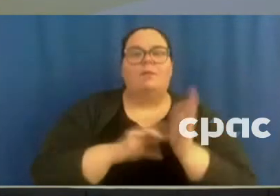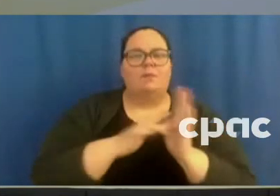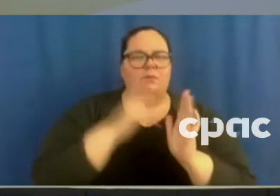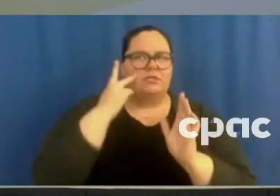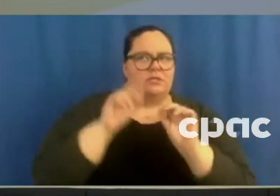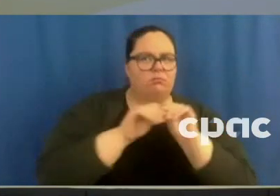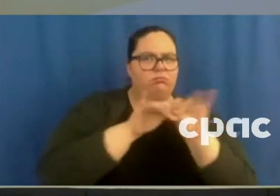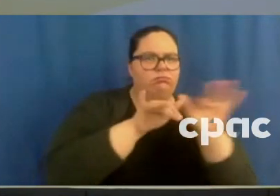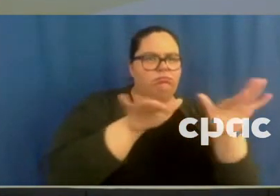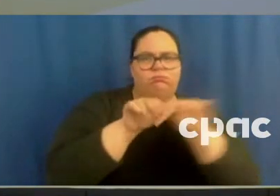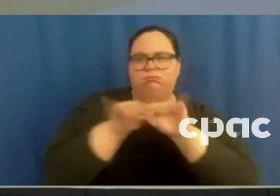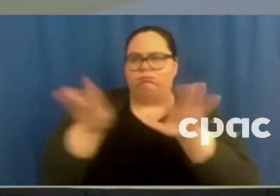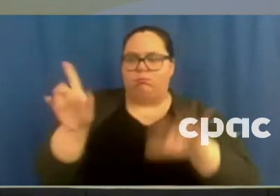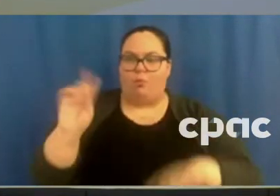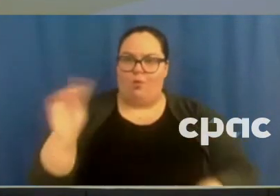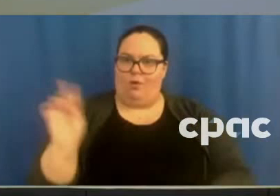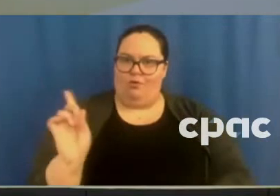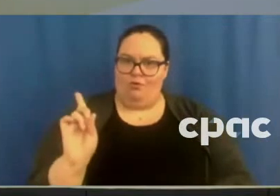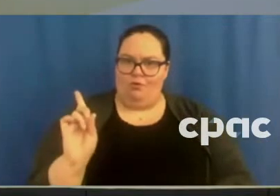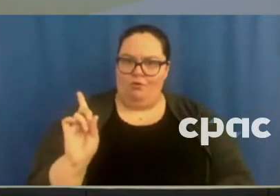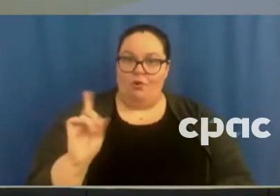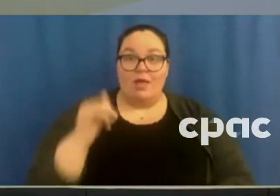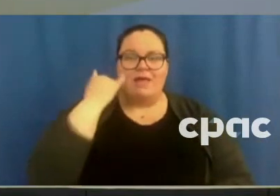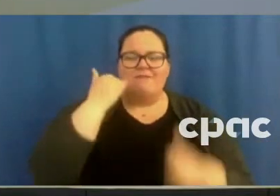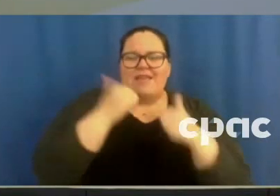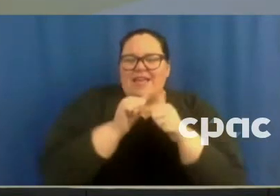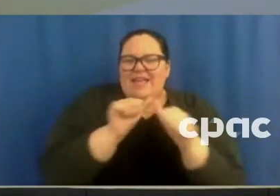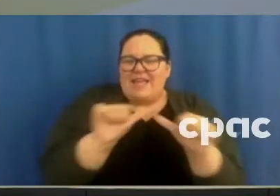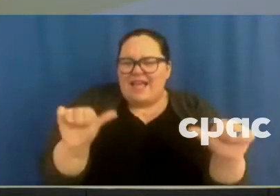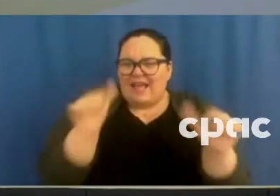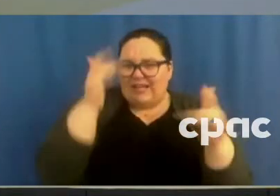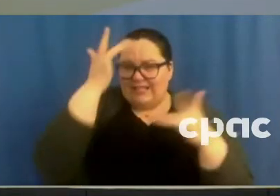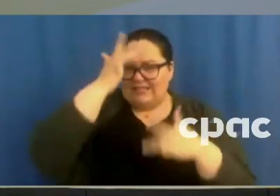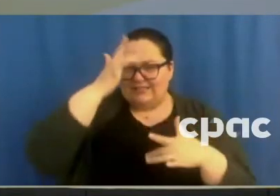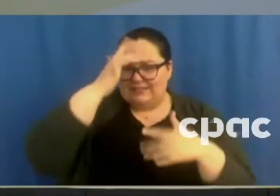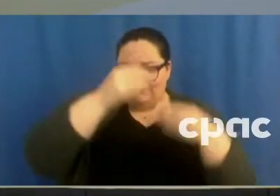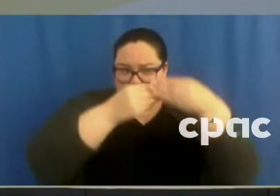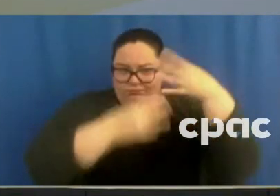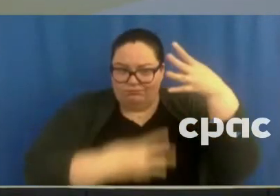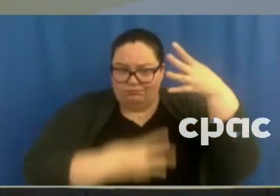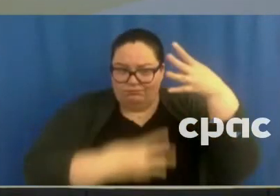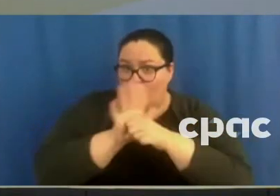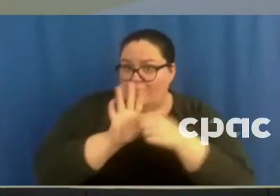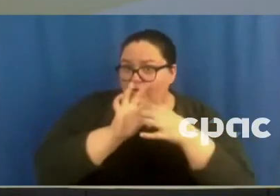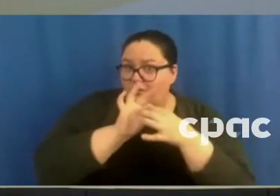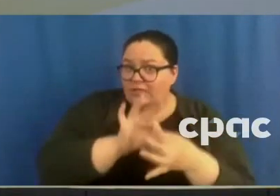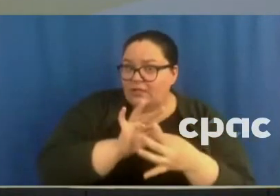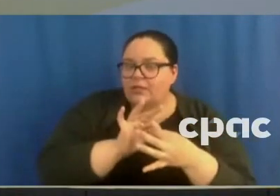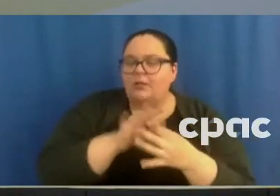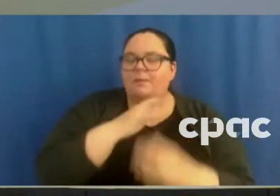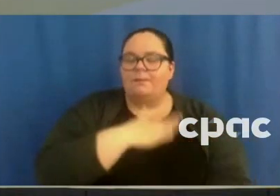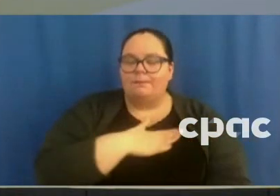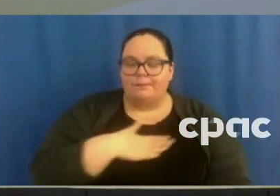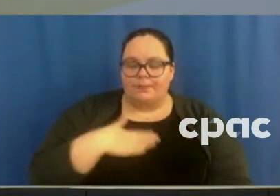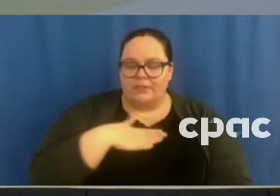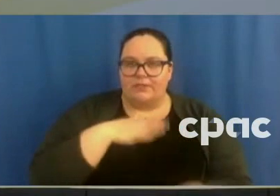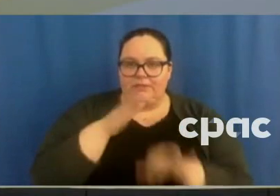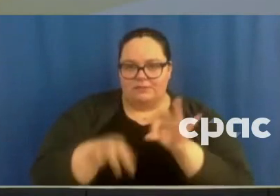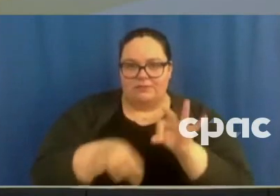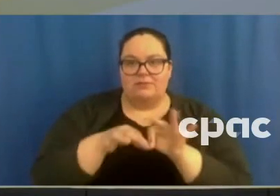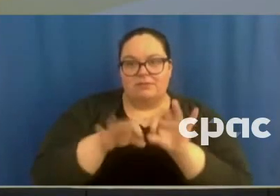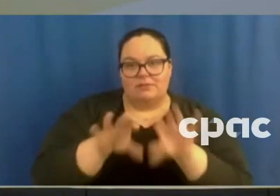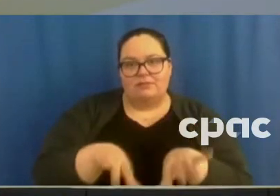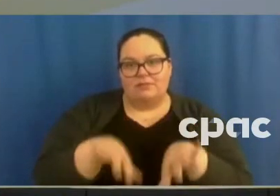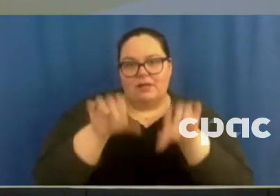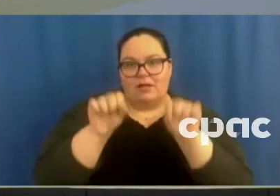are recommending that anyone with any symptoms of COVID-19 to please be tested, and the list of available clinics is on